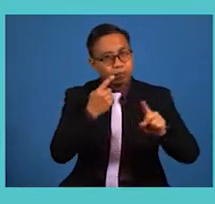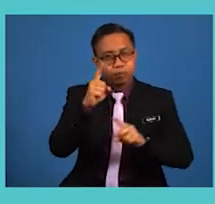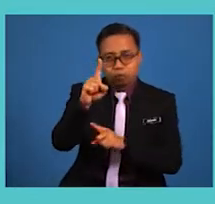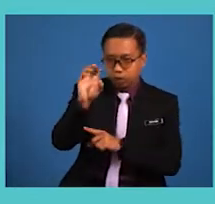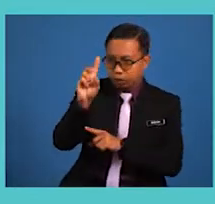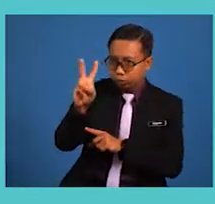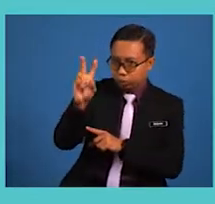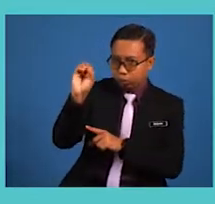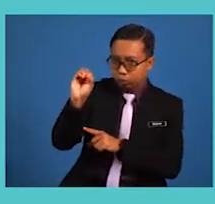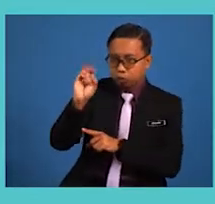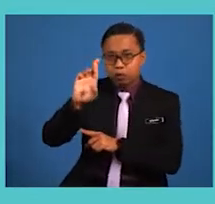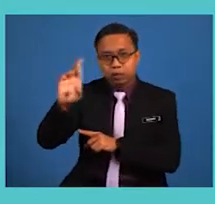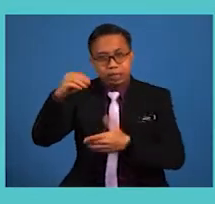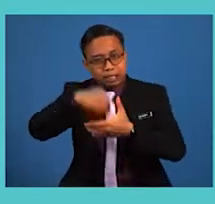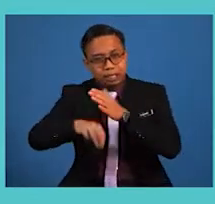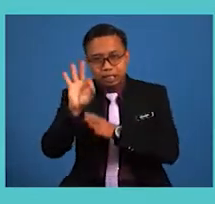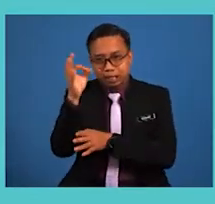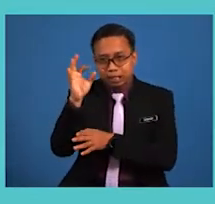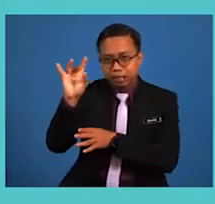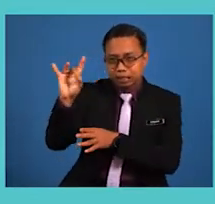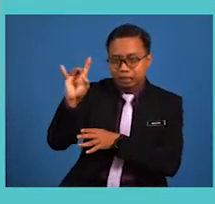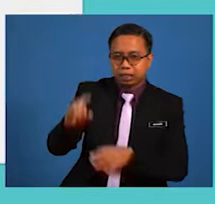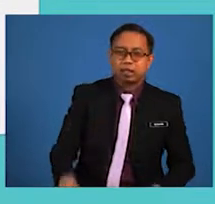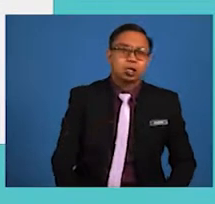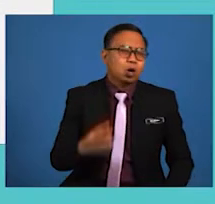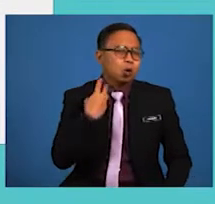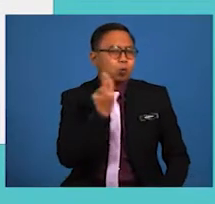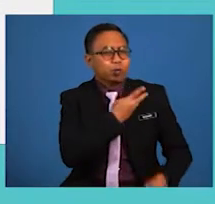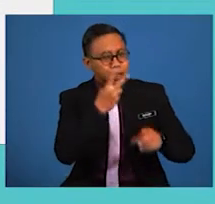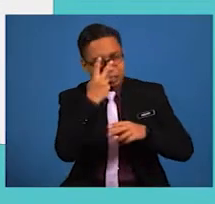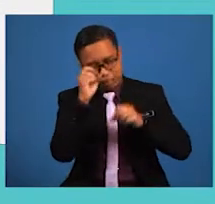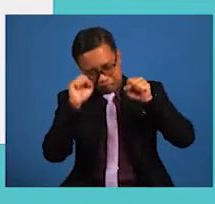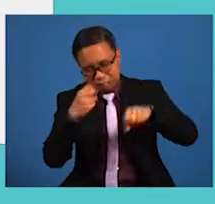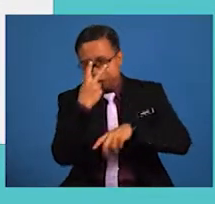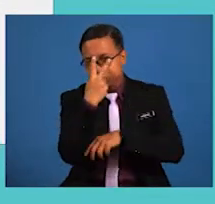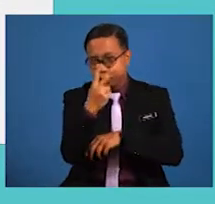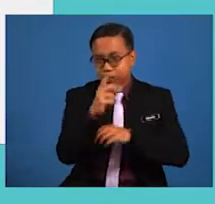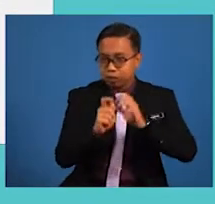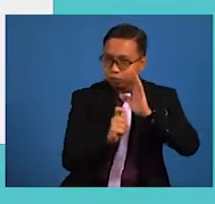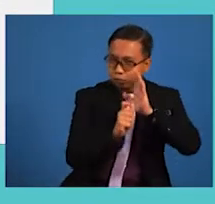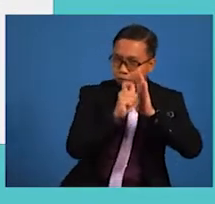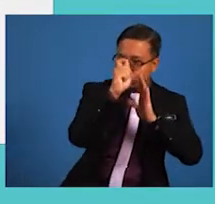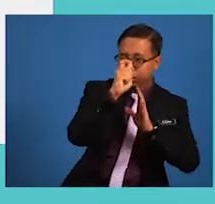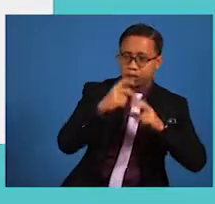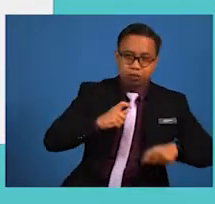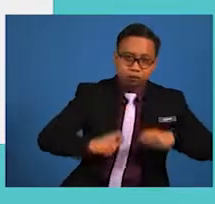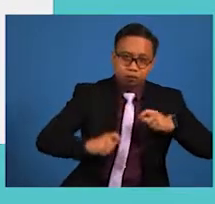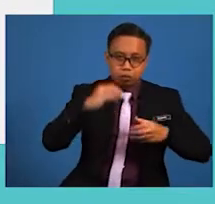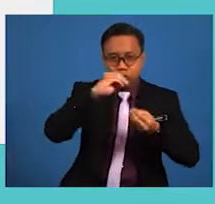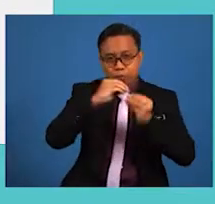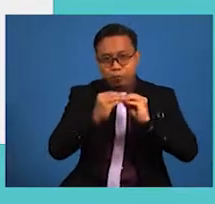120,000 in 1980. We can see the upward trend in the number of investors in